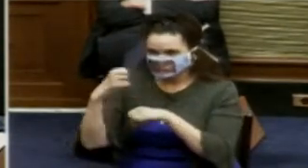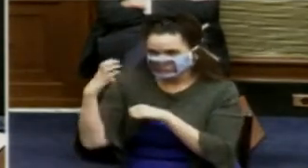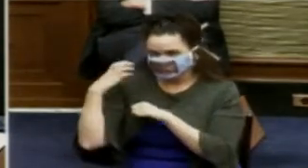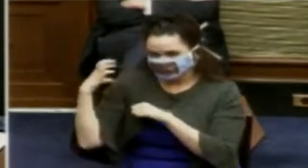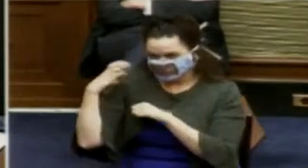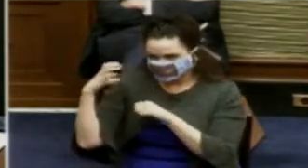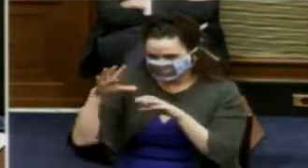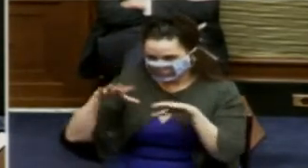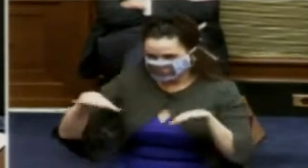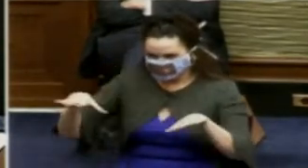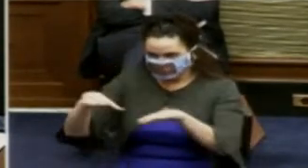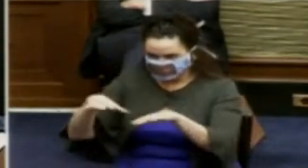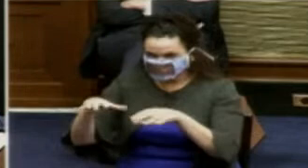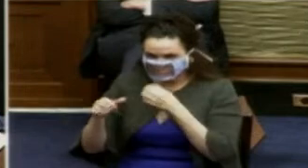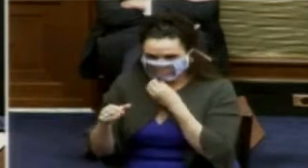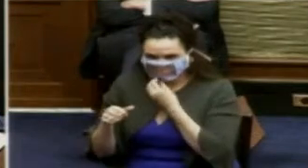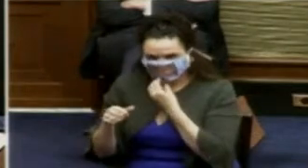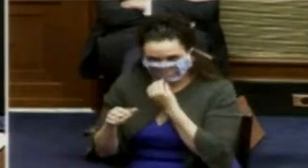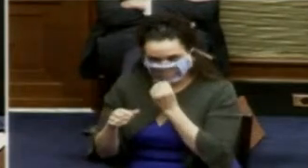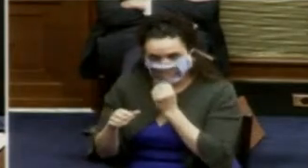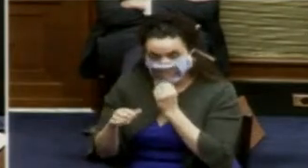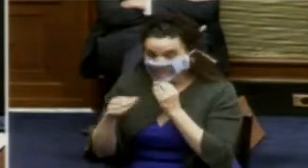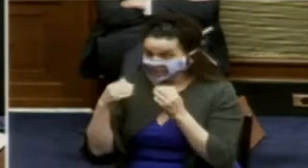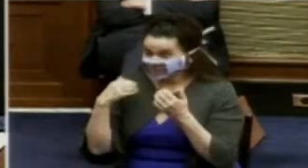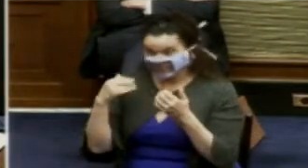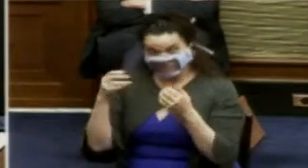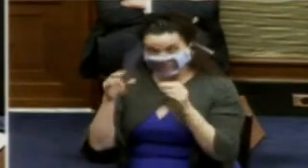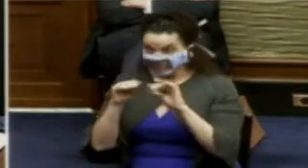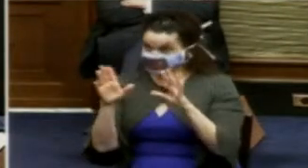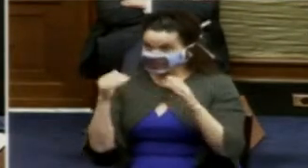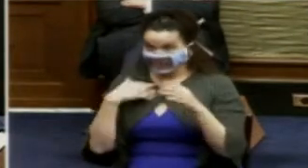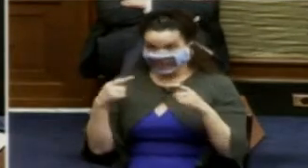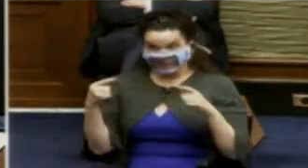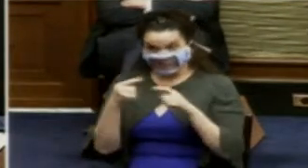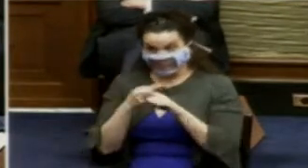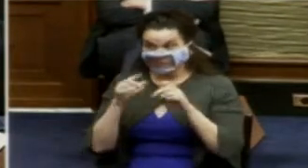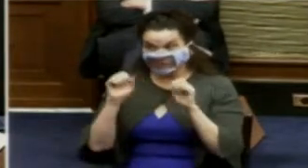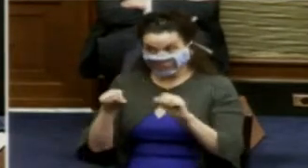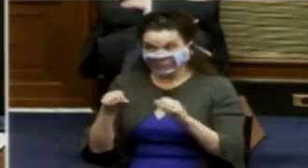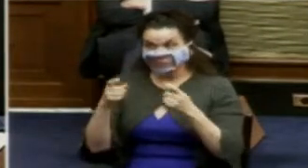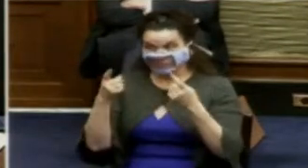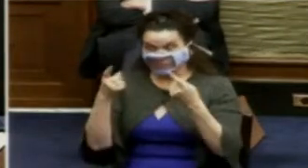an inherent conflict that could percolate there.